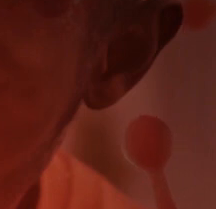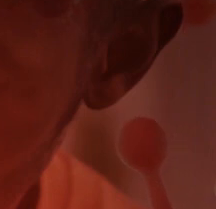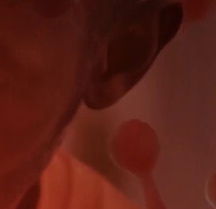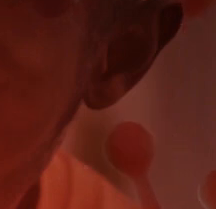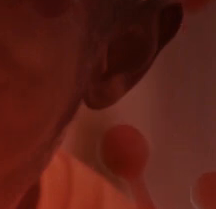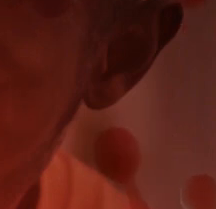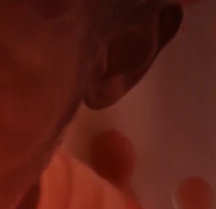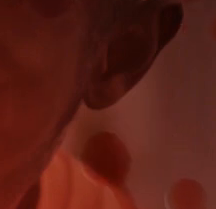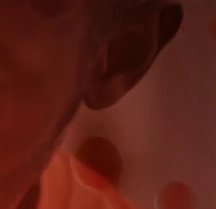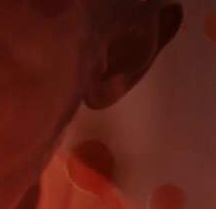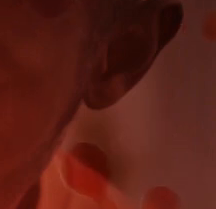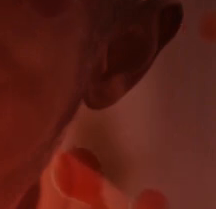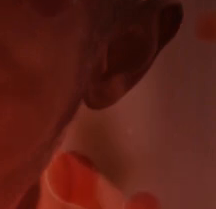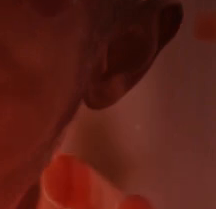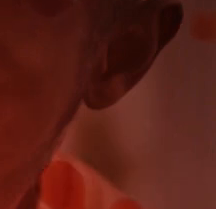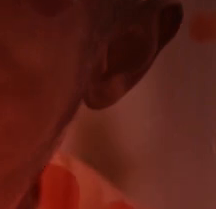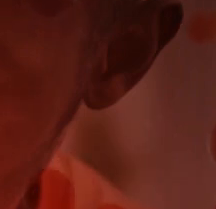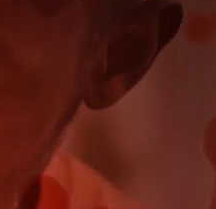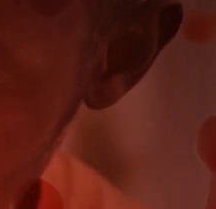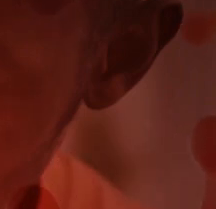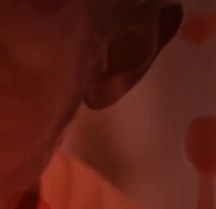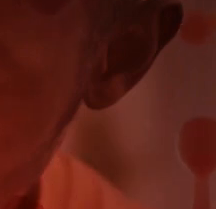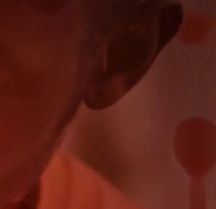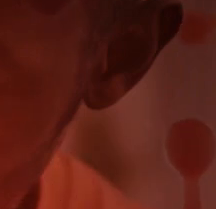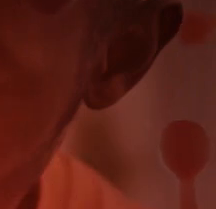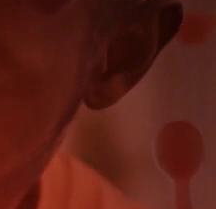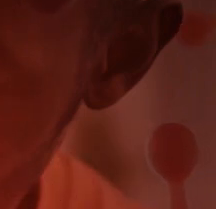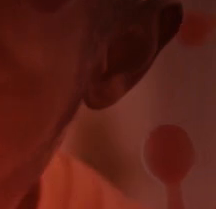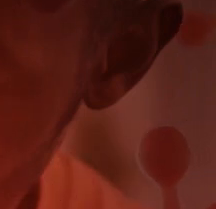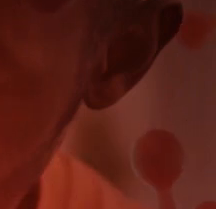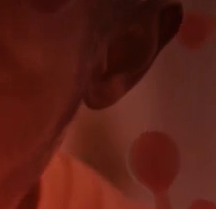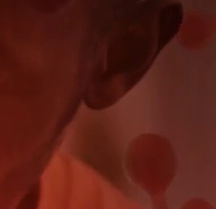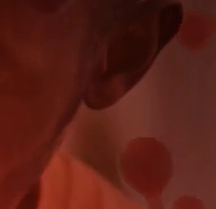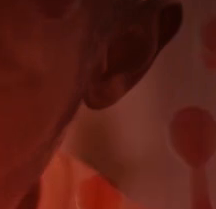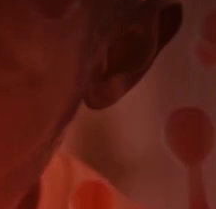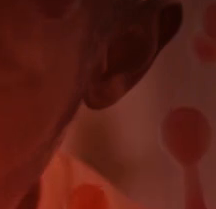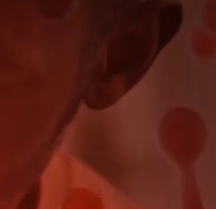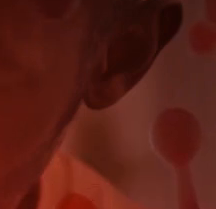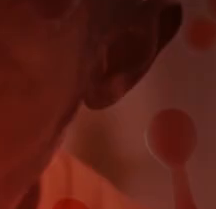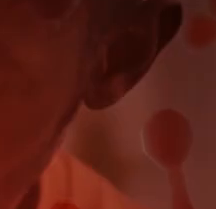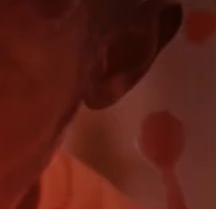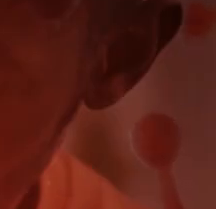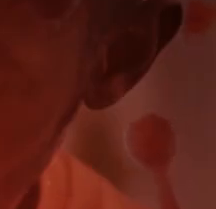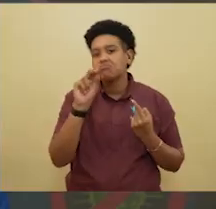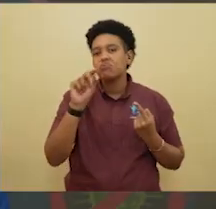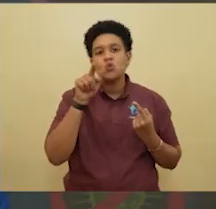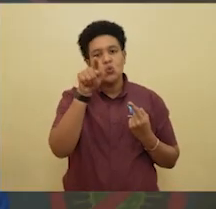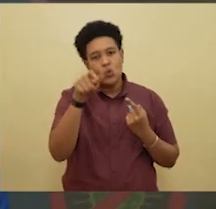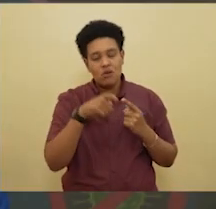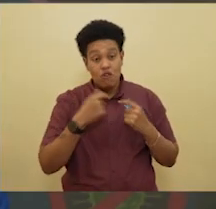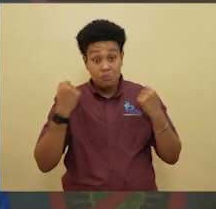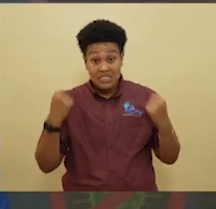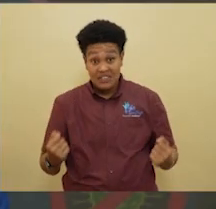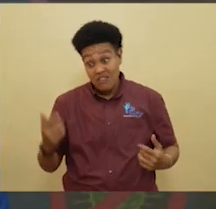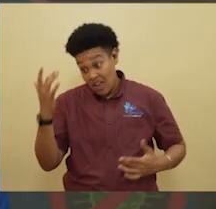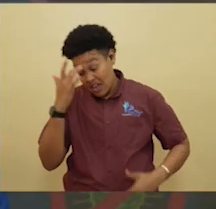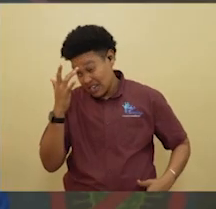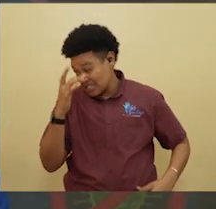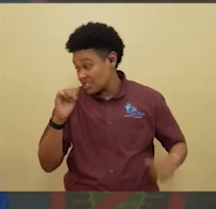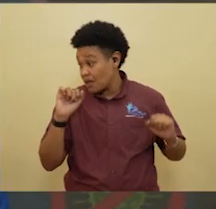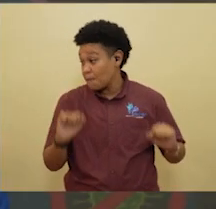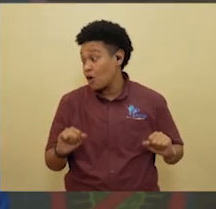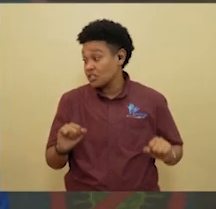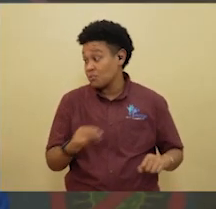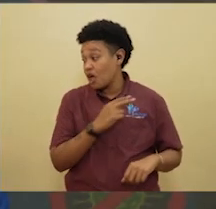The vaccine will protect you from severe illness, possible hospitalization,